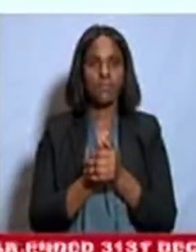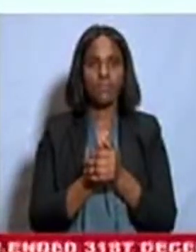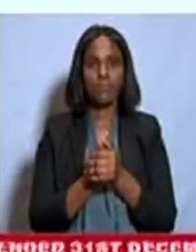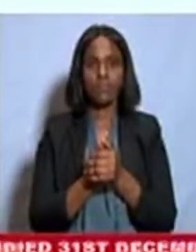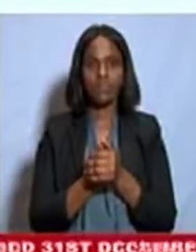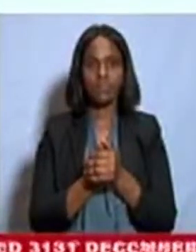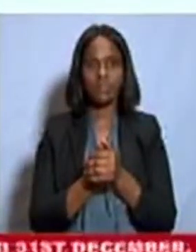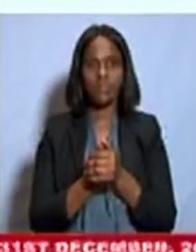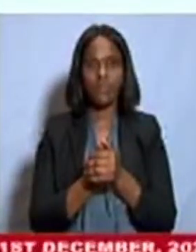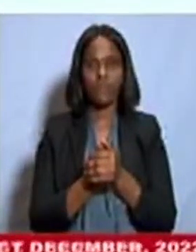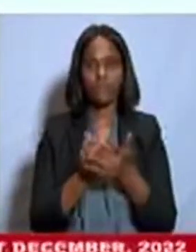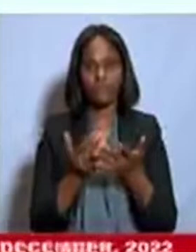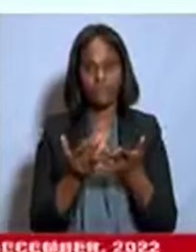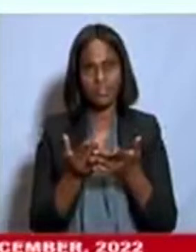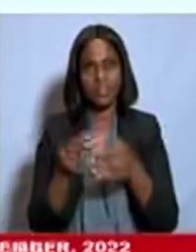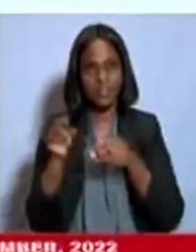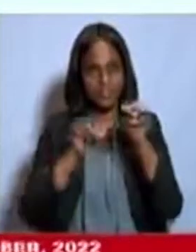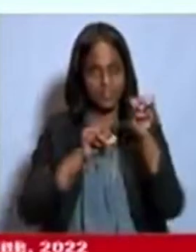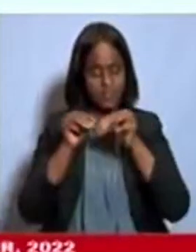Cause: